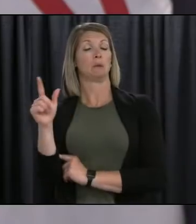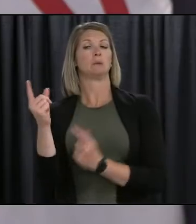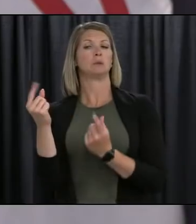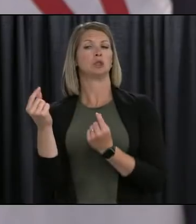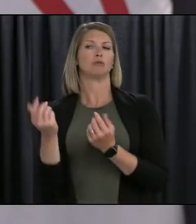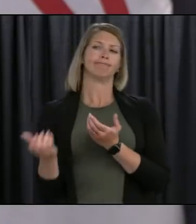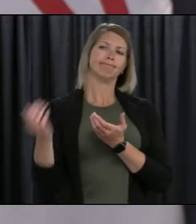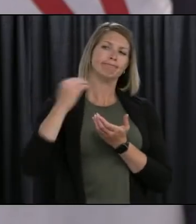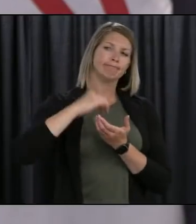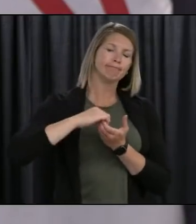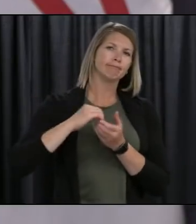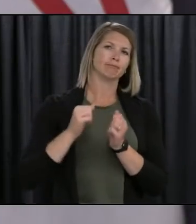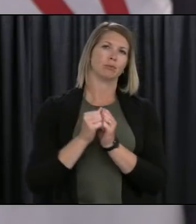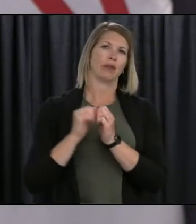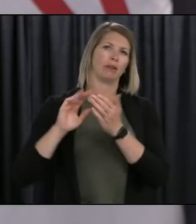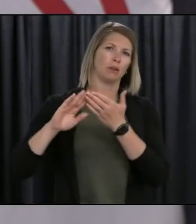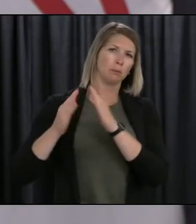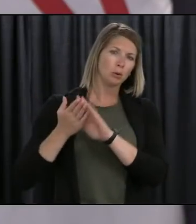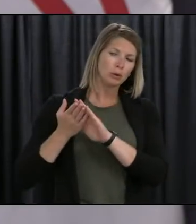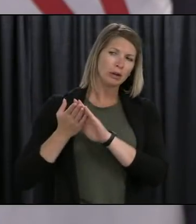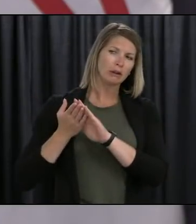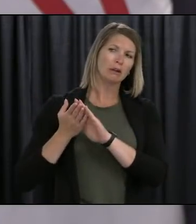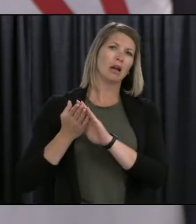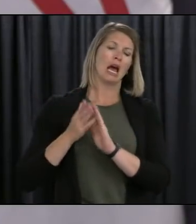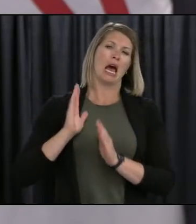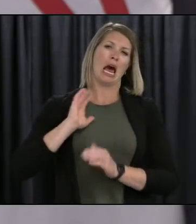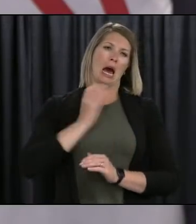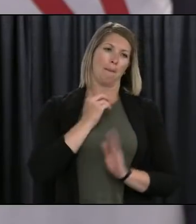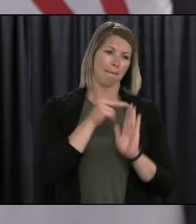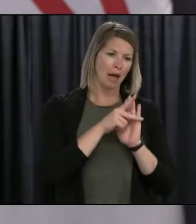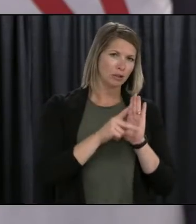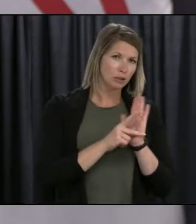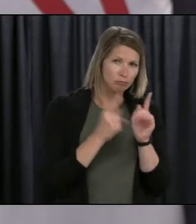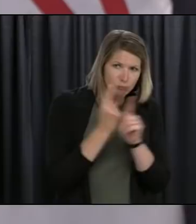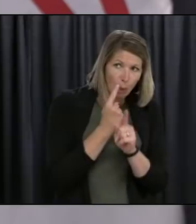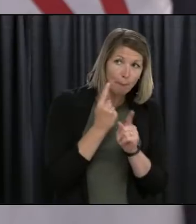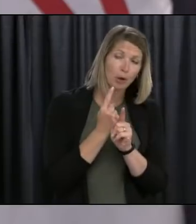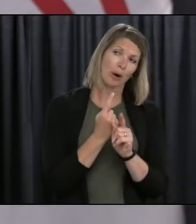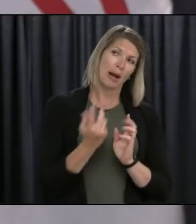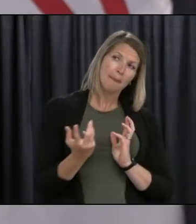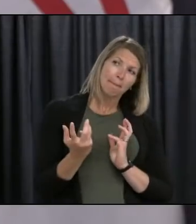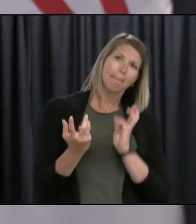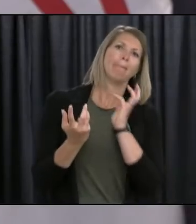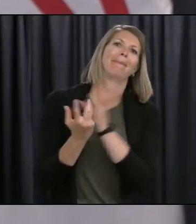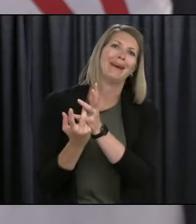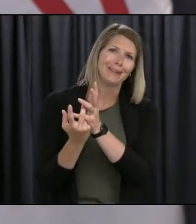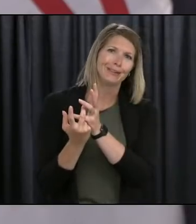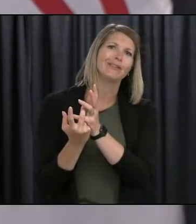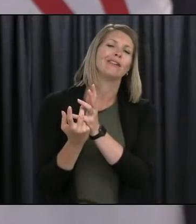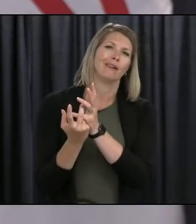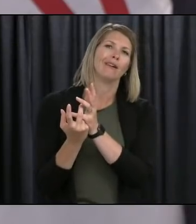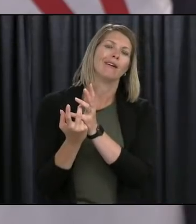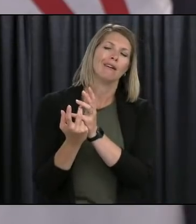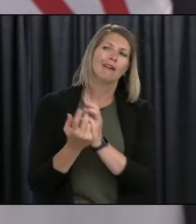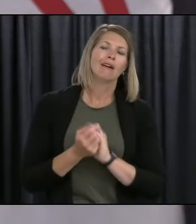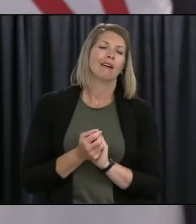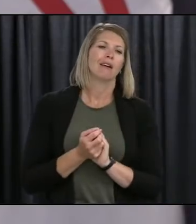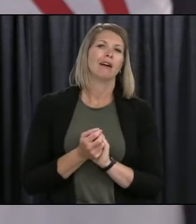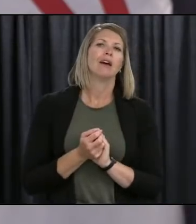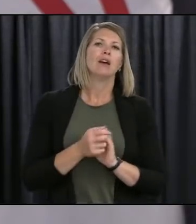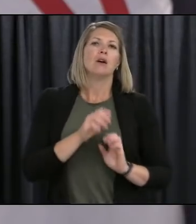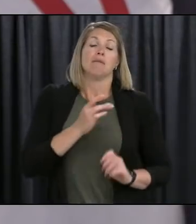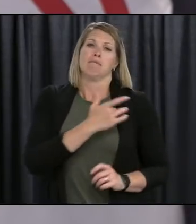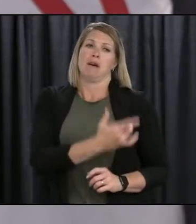our policies are rooted in harm reduction. It's also meant to mitigate the consequences of behaviors which are